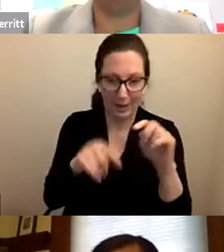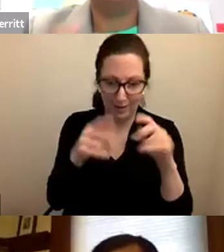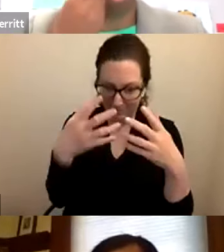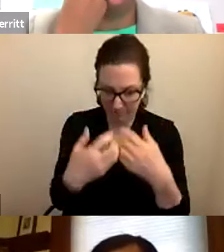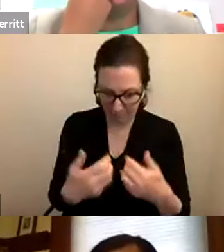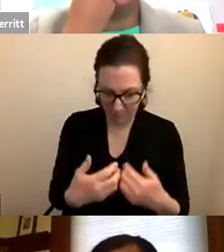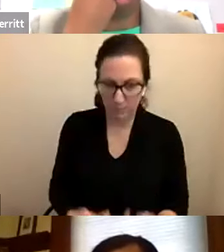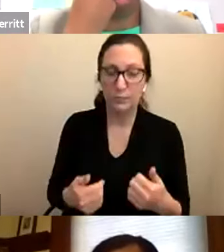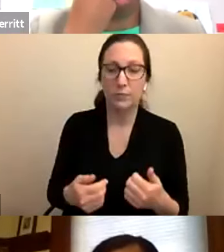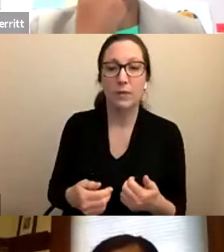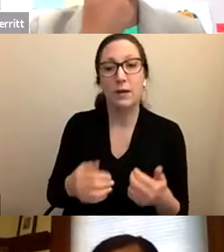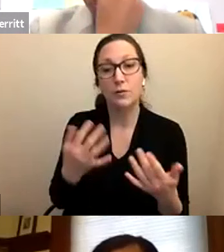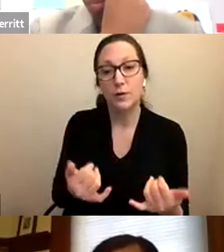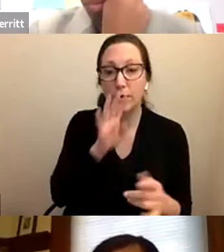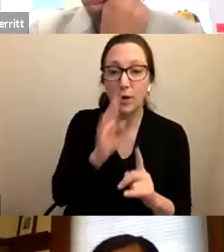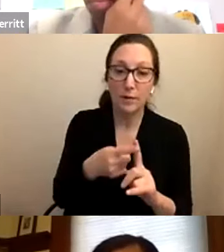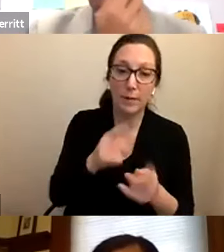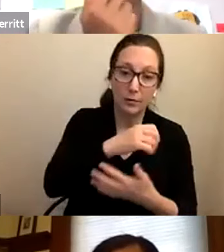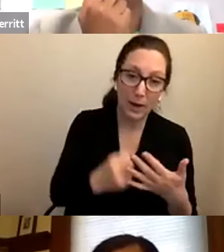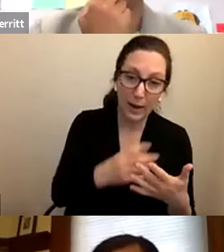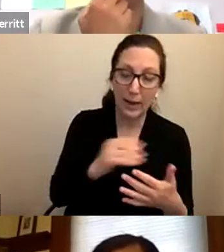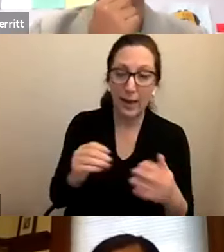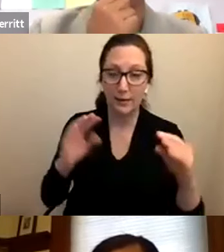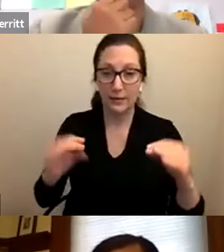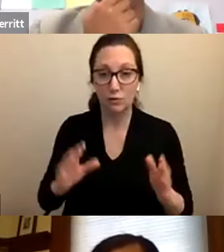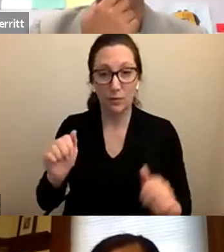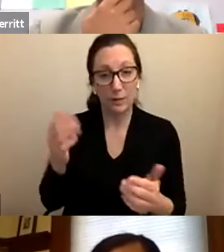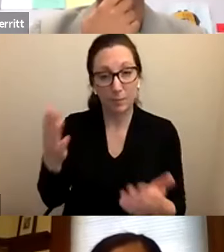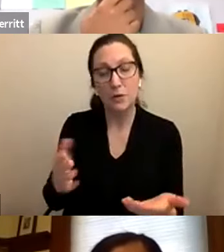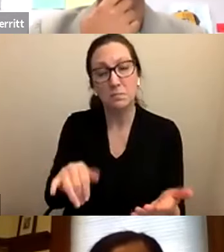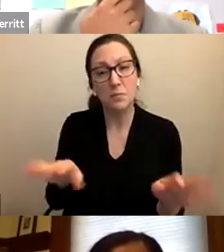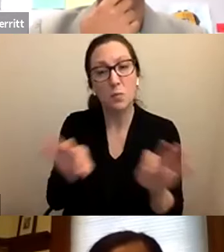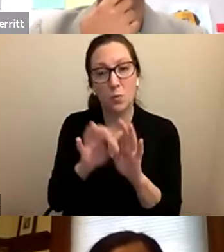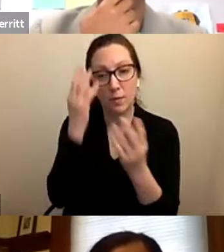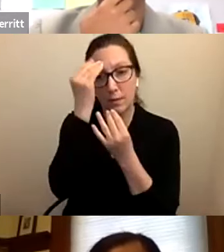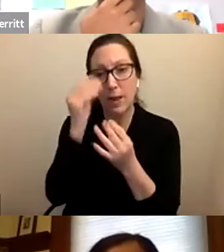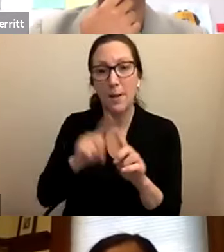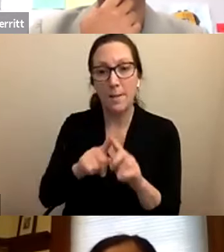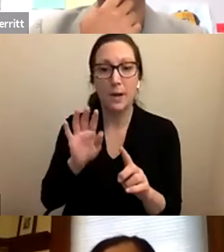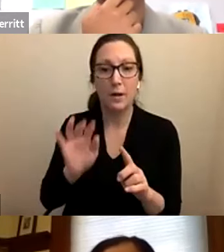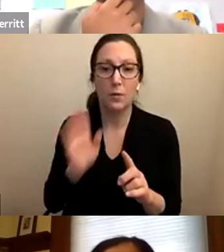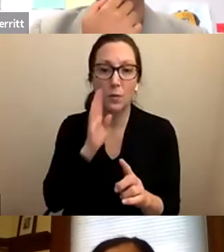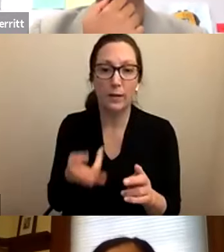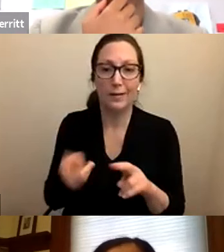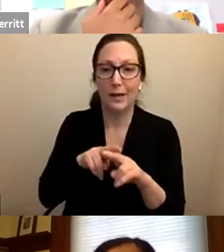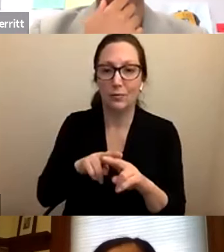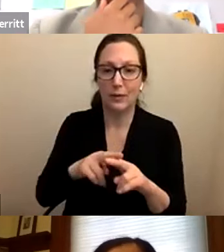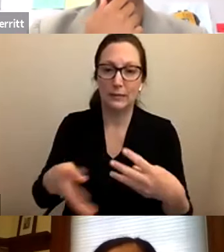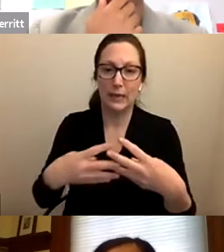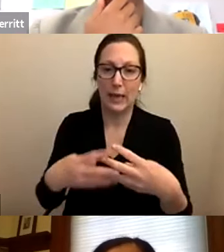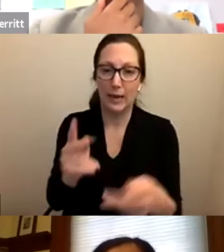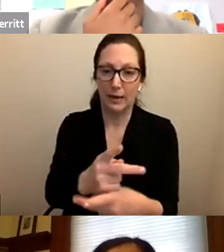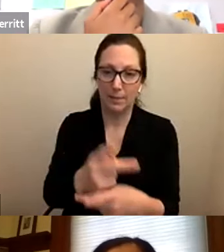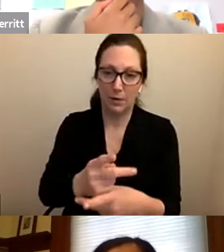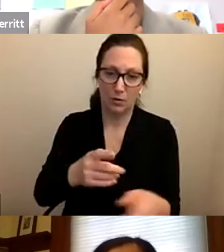today, namely class rank and teacher recommendations, are perhaps worth considering, but will also increase the gatekeeper role of the teachers. So